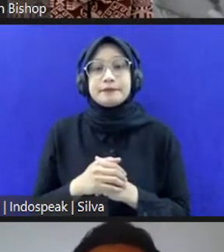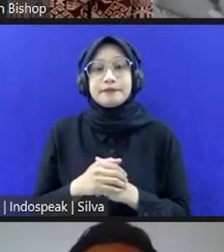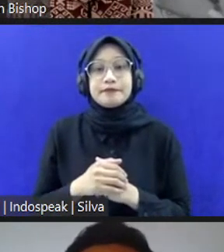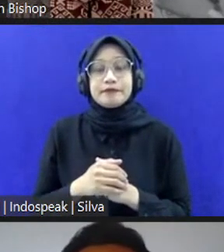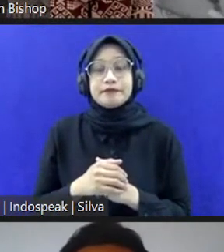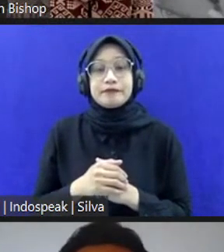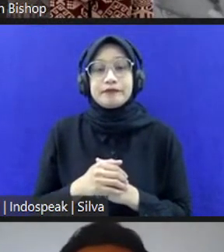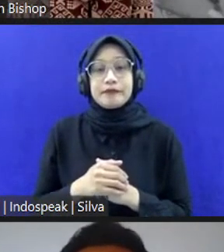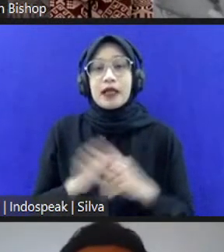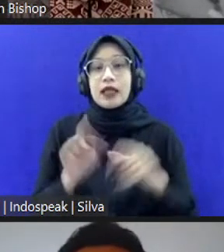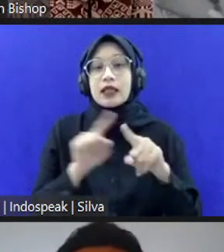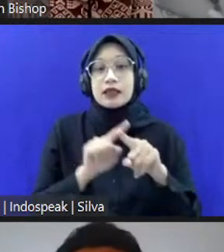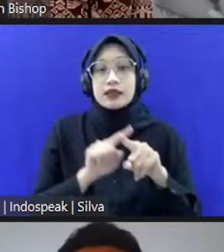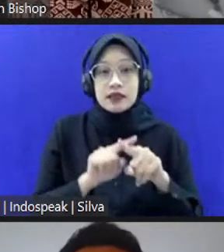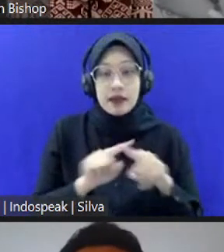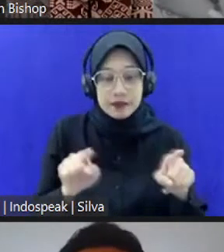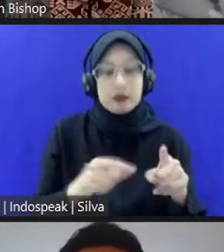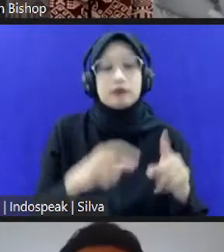is still stably low.